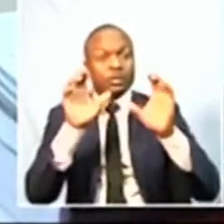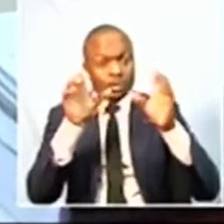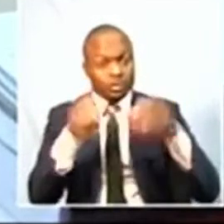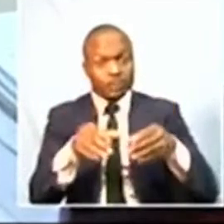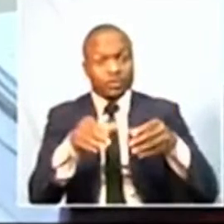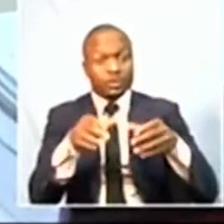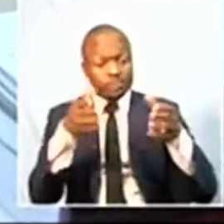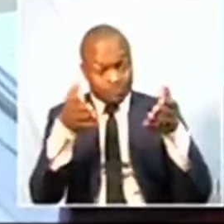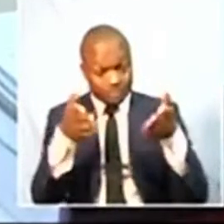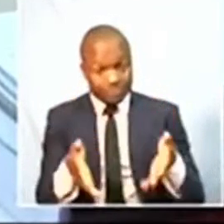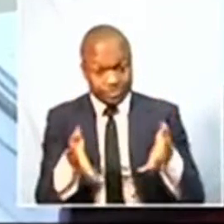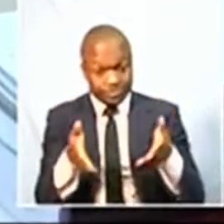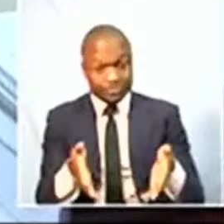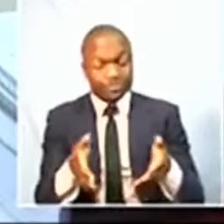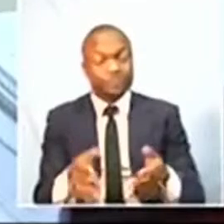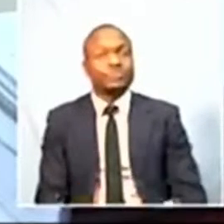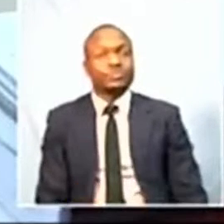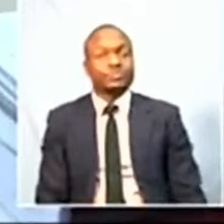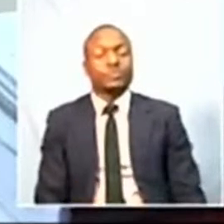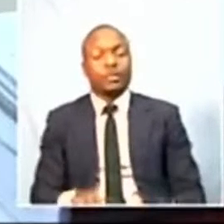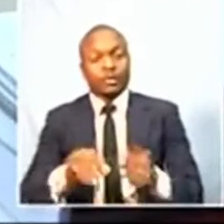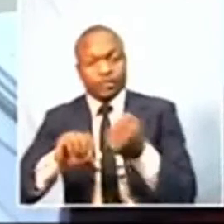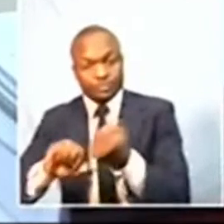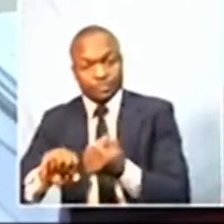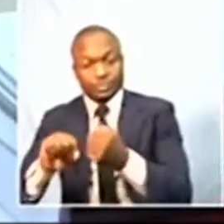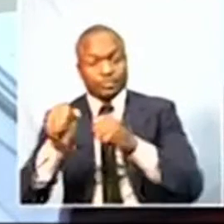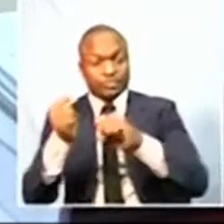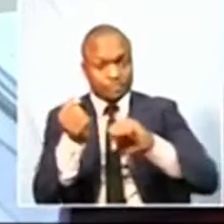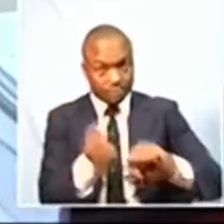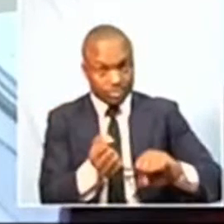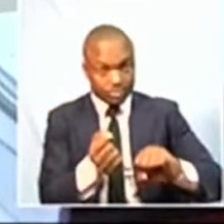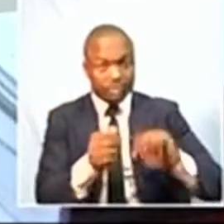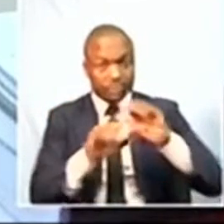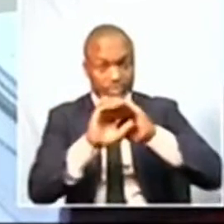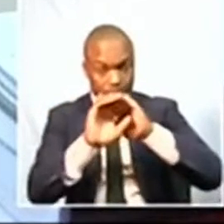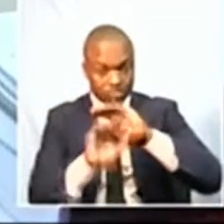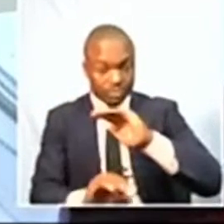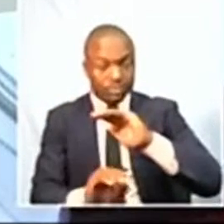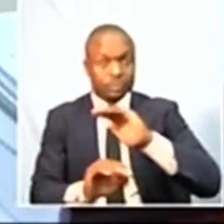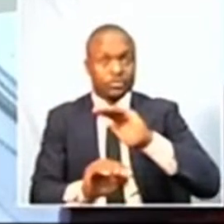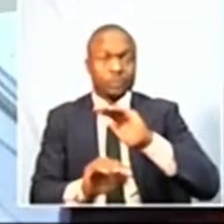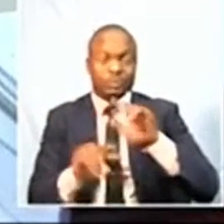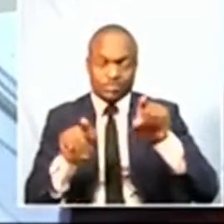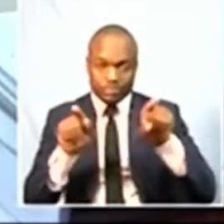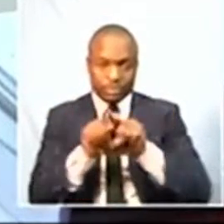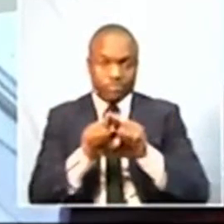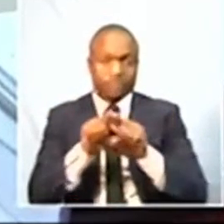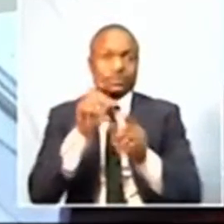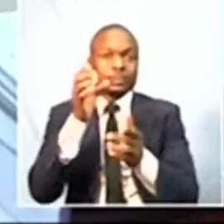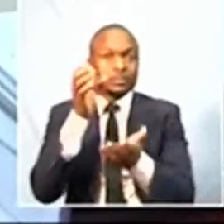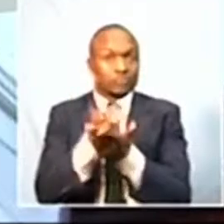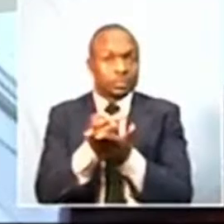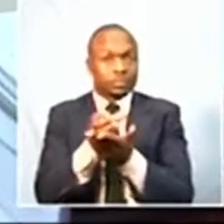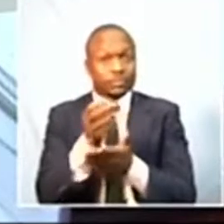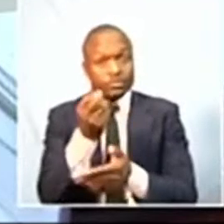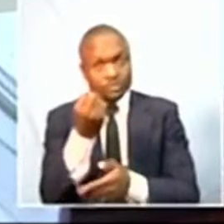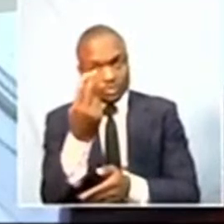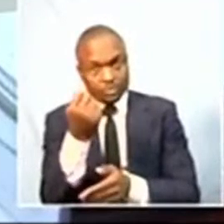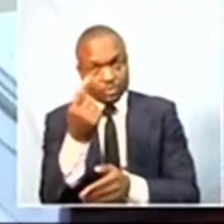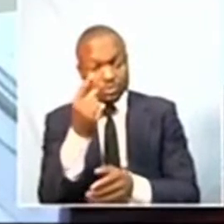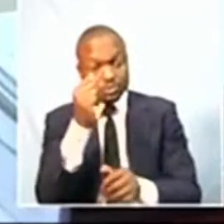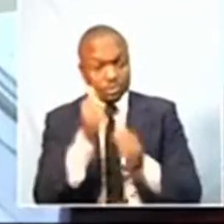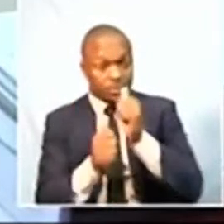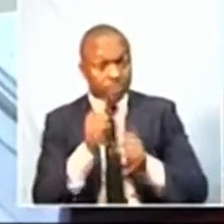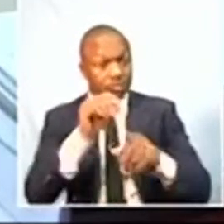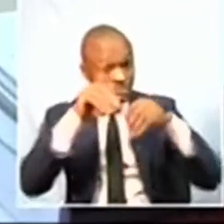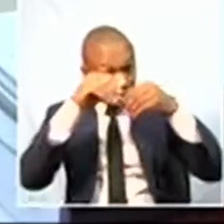one. They are protected, and the same Cap 12, which is extended to